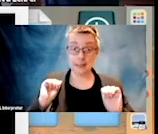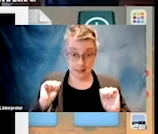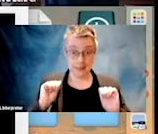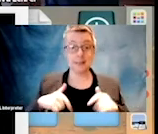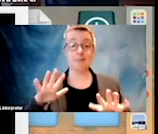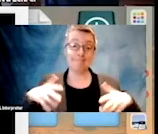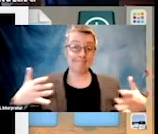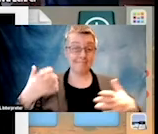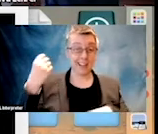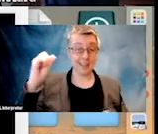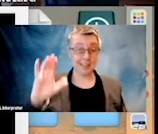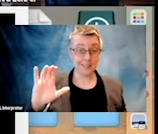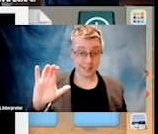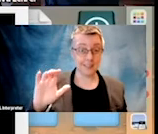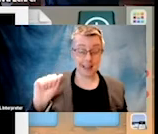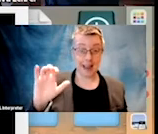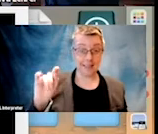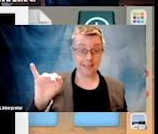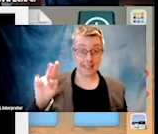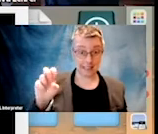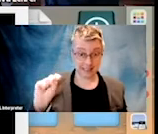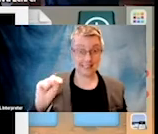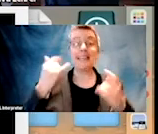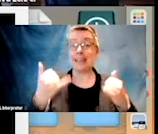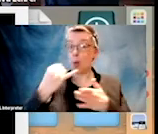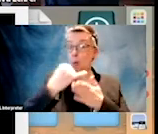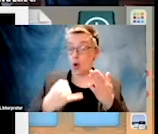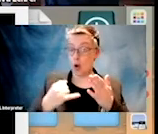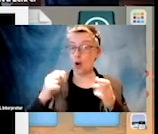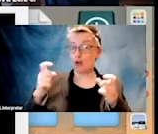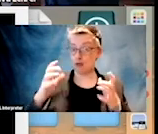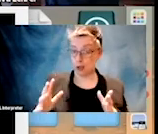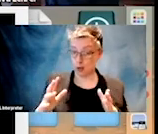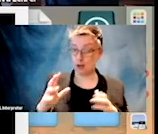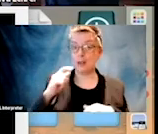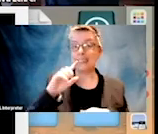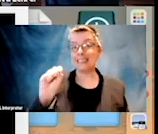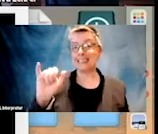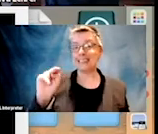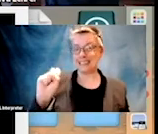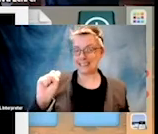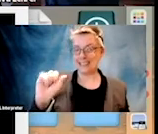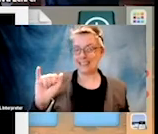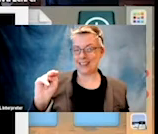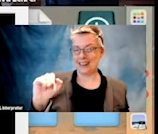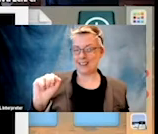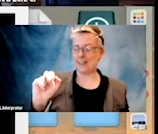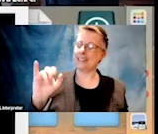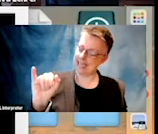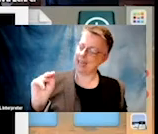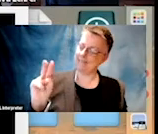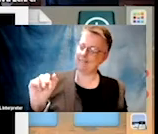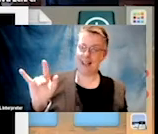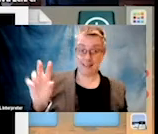fat activist, and, uh, now the artistic director of, uh, Sins Invalid, um, performance